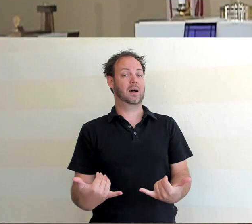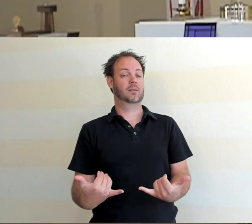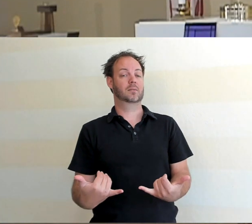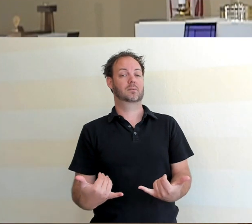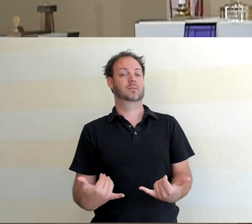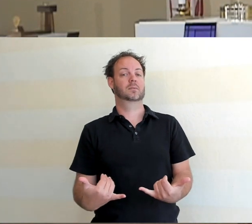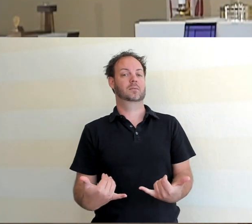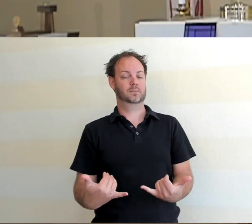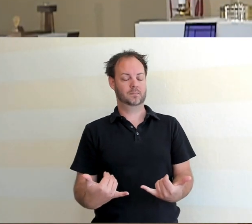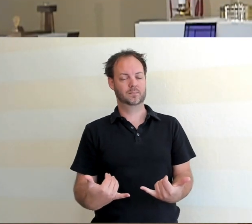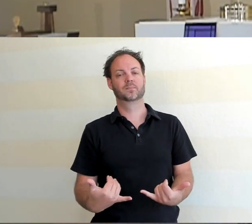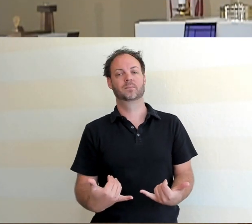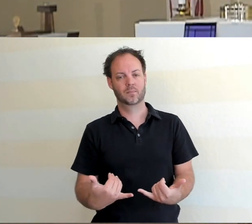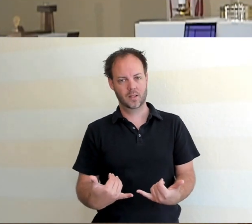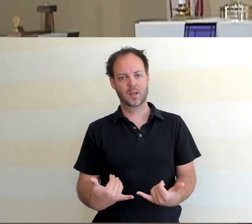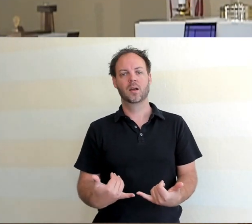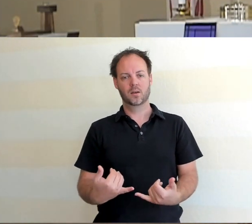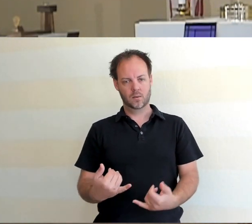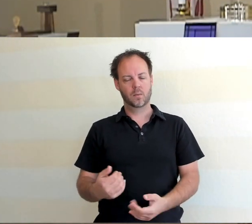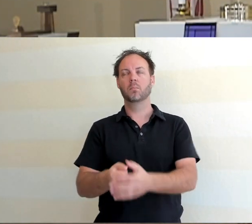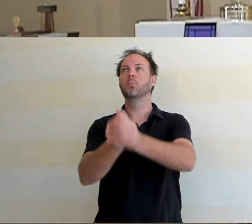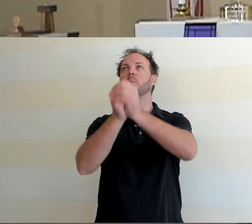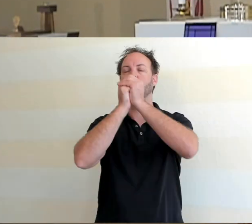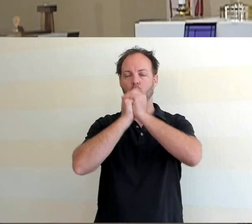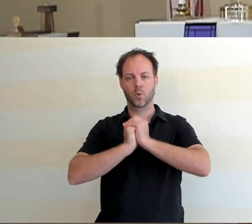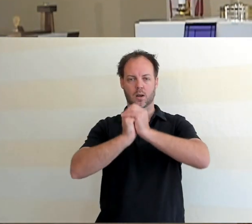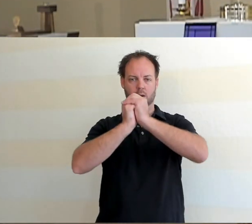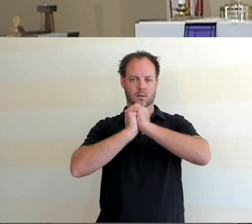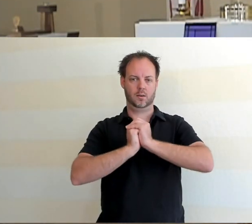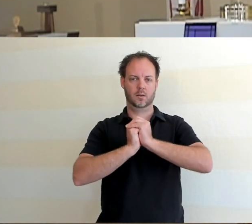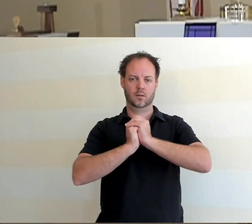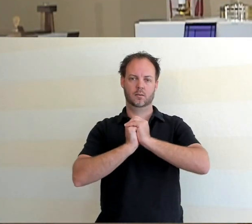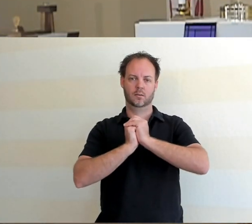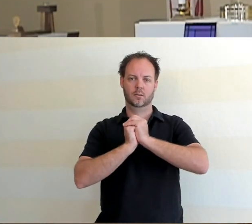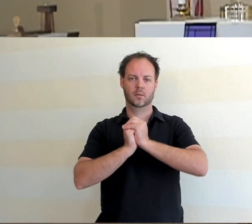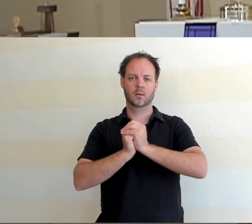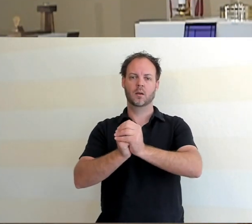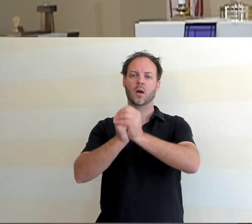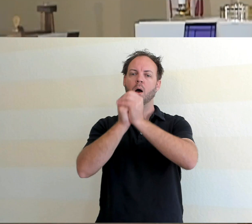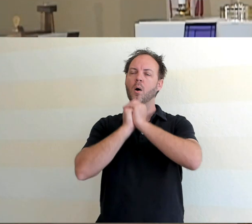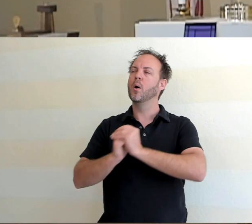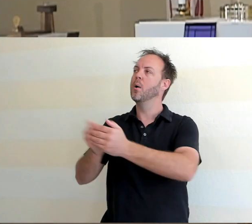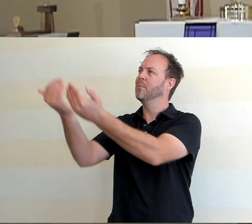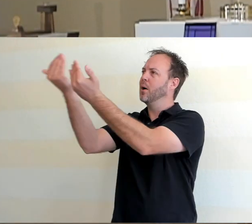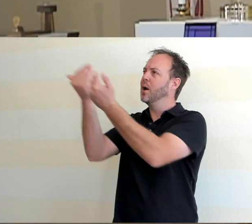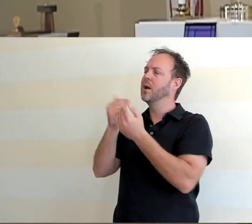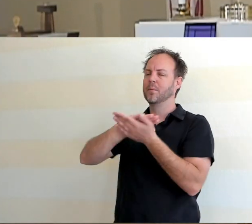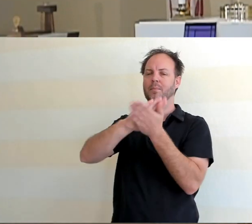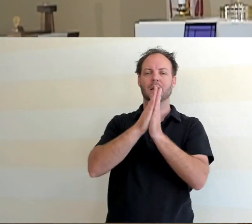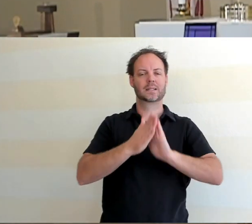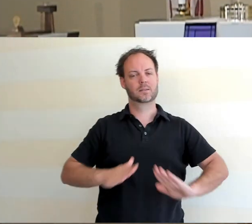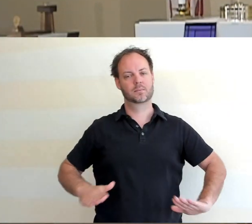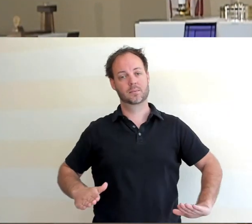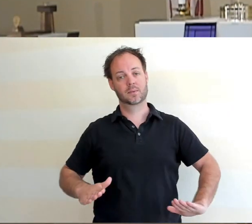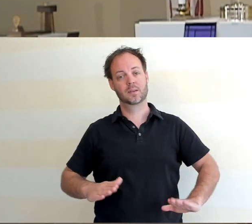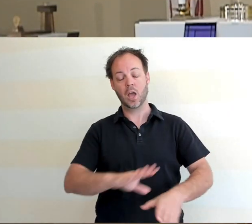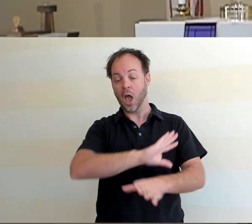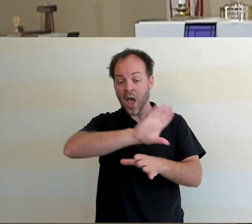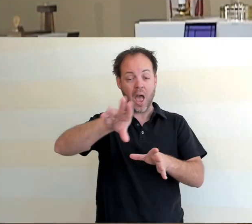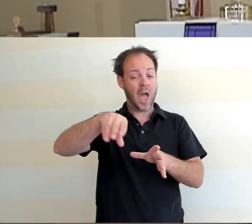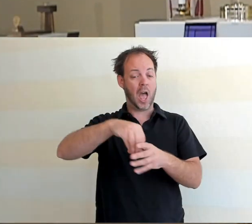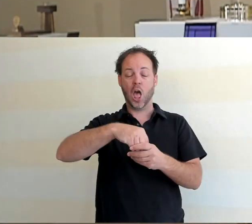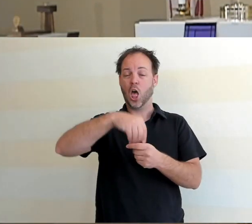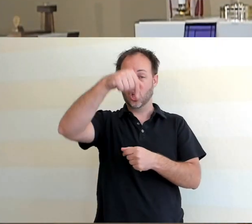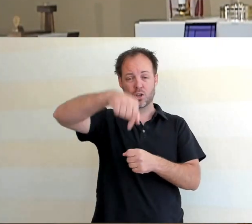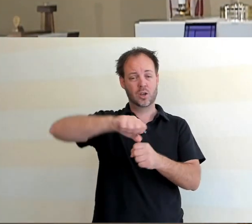certainly the time to pray. Prayer brings peace to you, even in the midst of